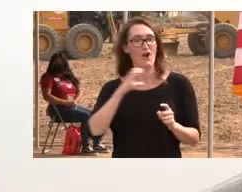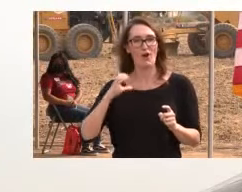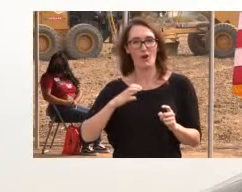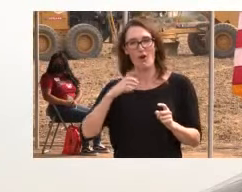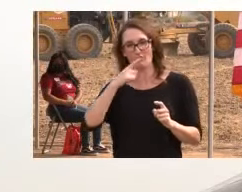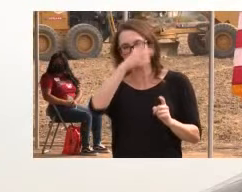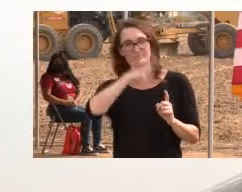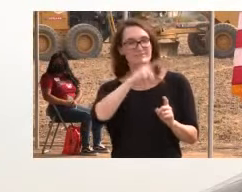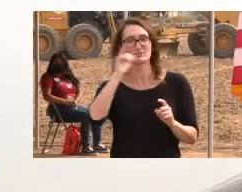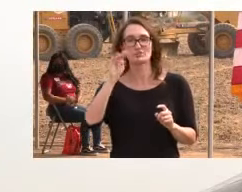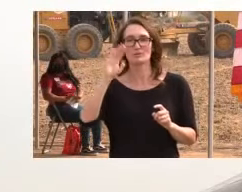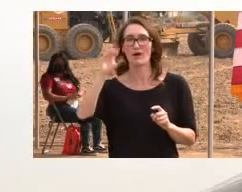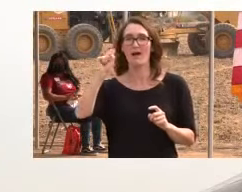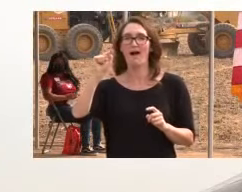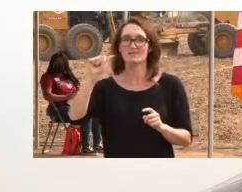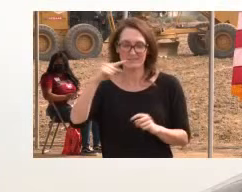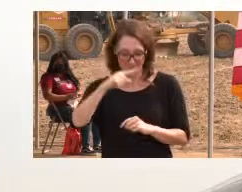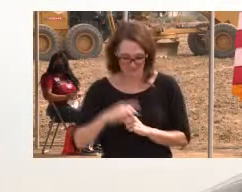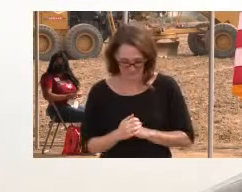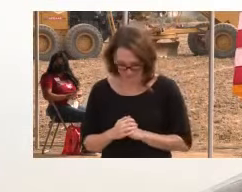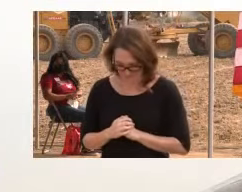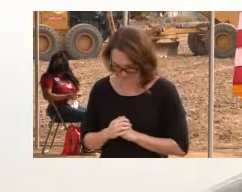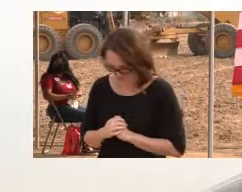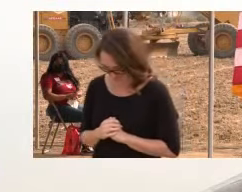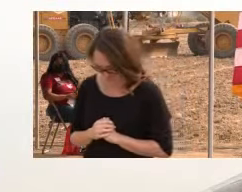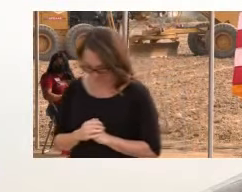Jim Costa.